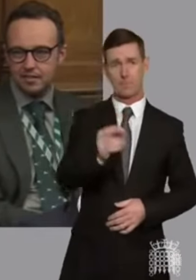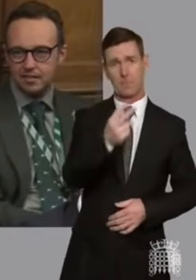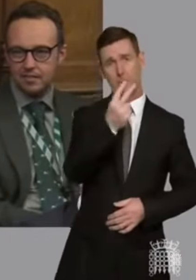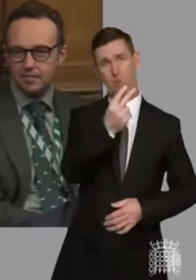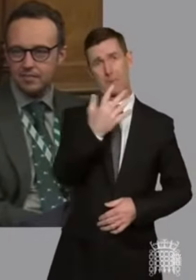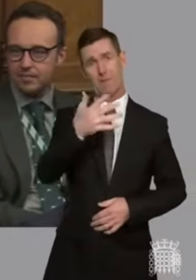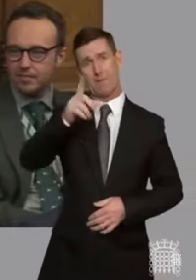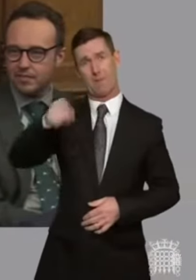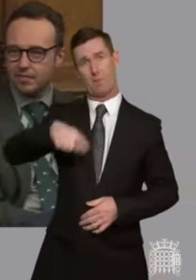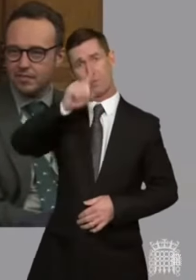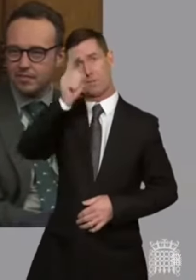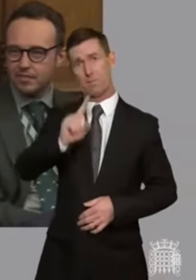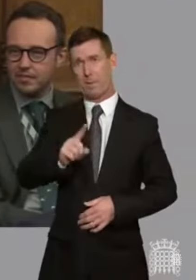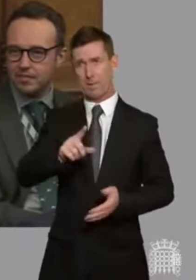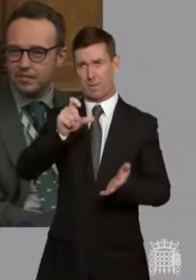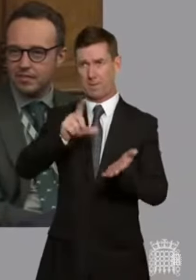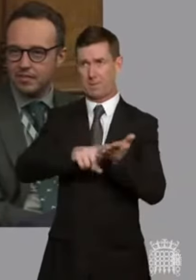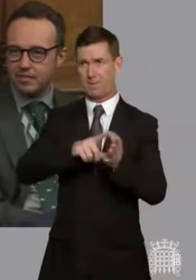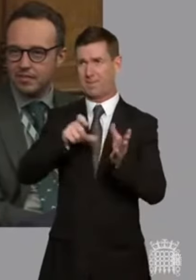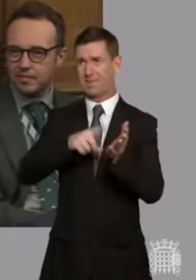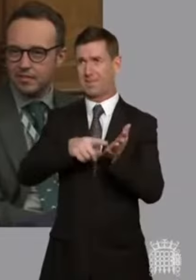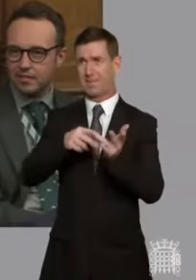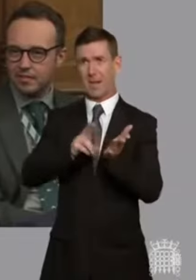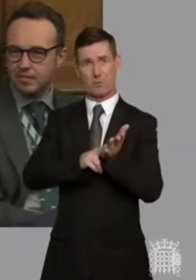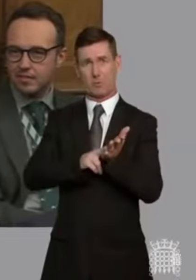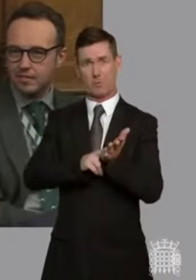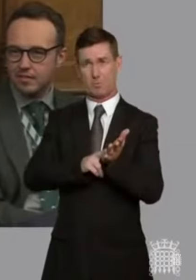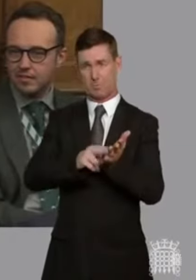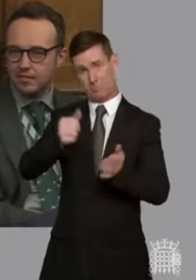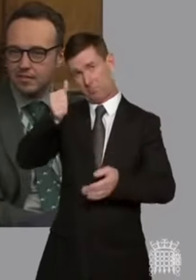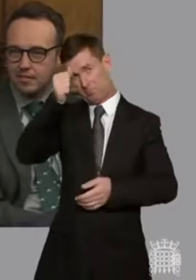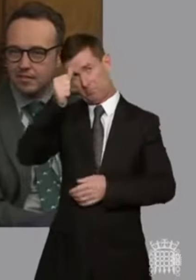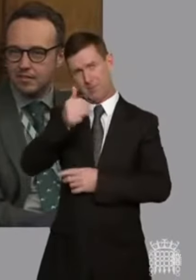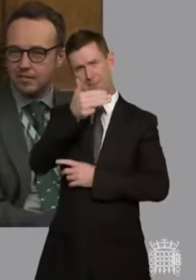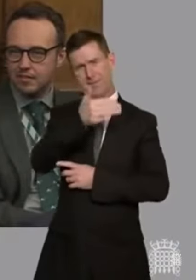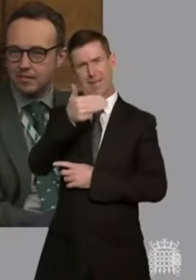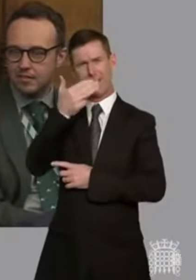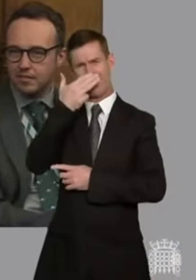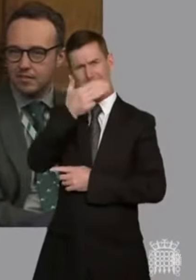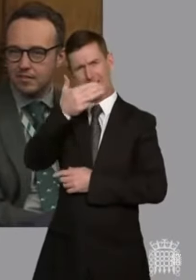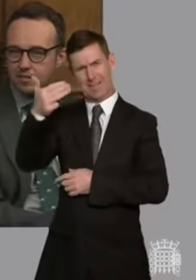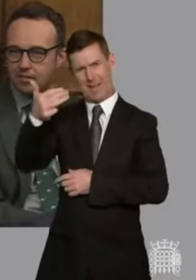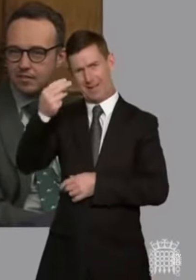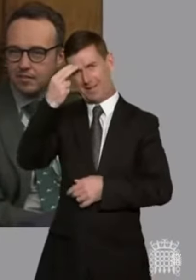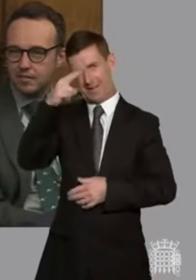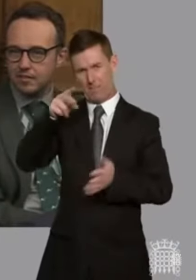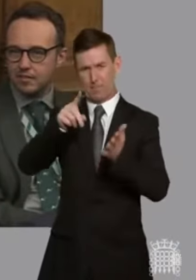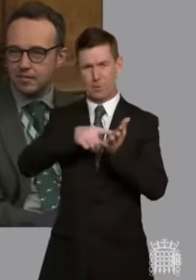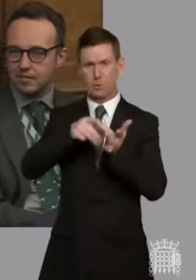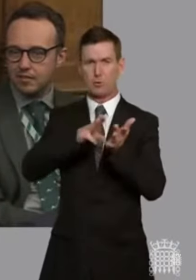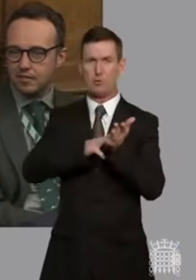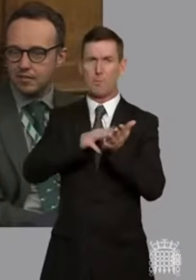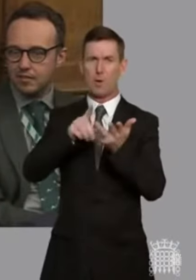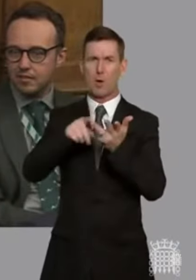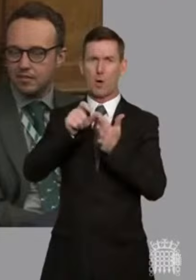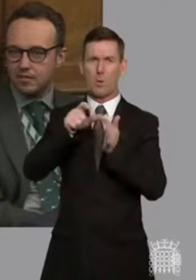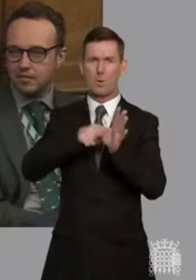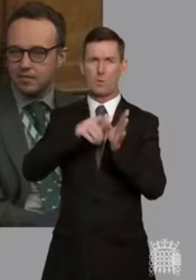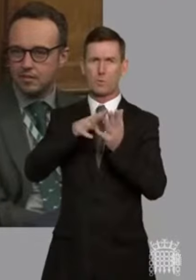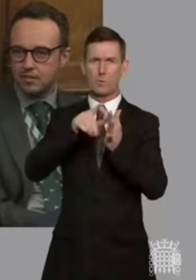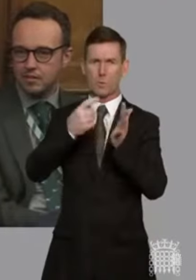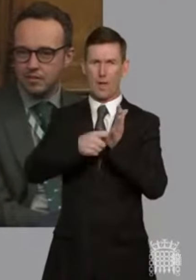including 99-year-old Jim O'Dwyer, who flew a full set of missions on Lancaster bombers as tail end Charlie, as they're losing their